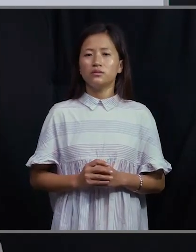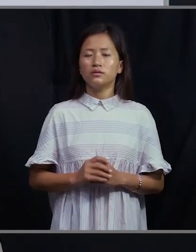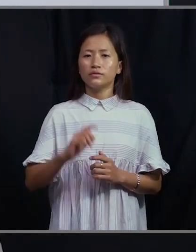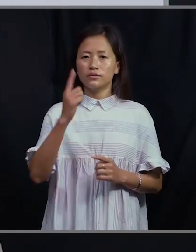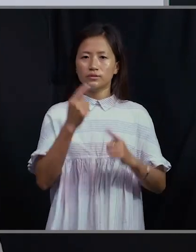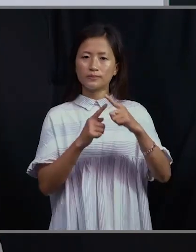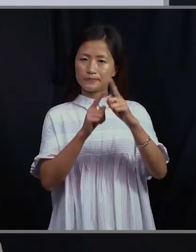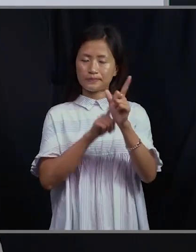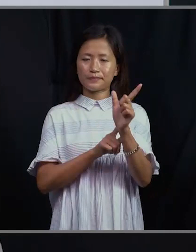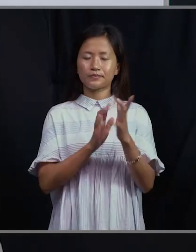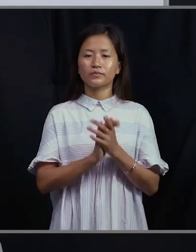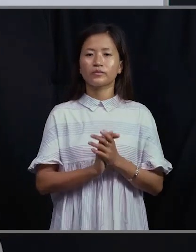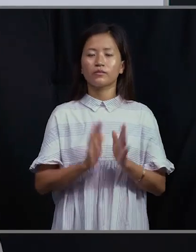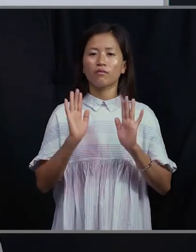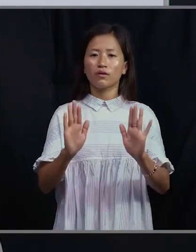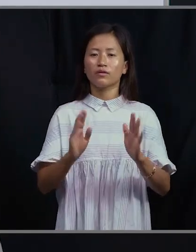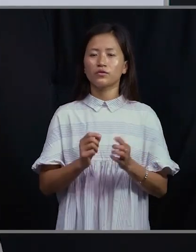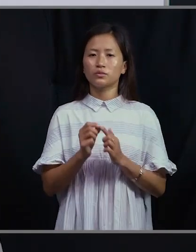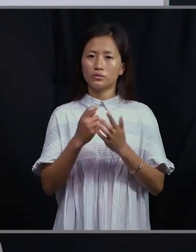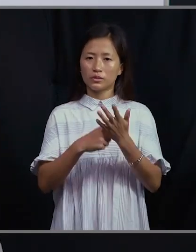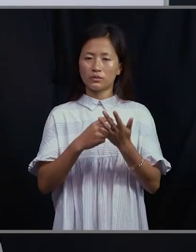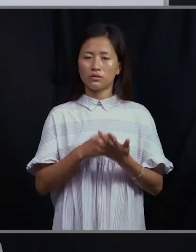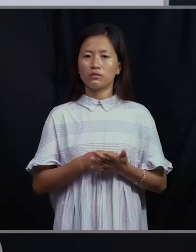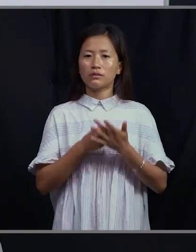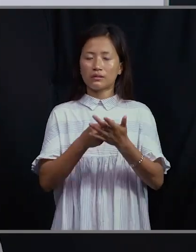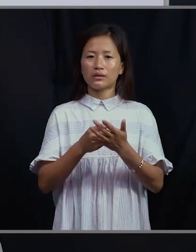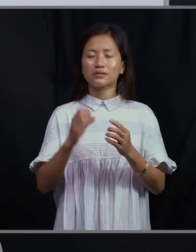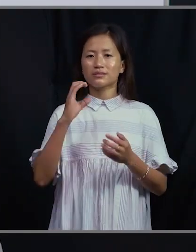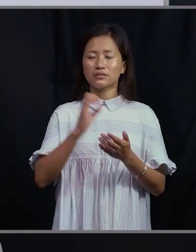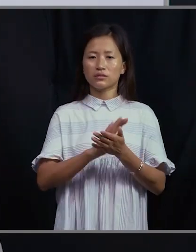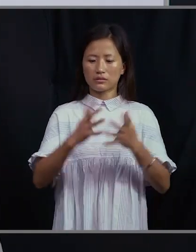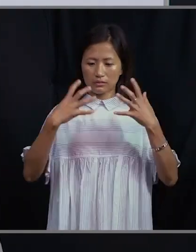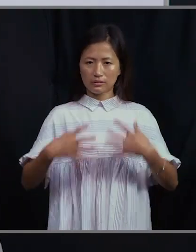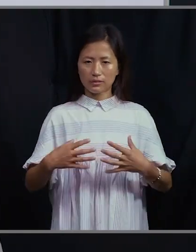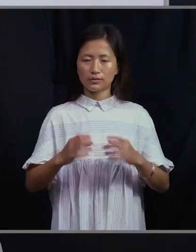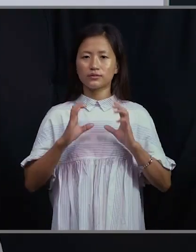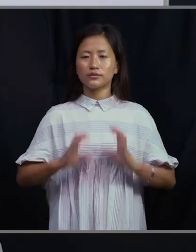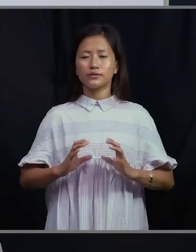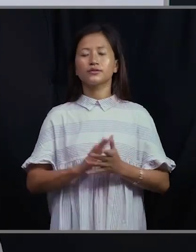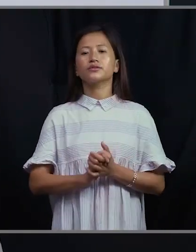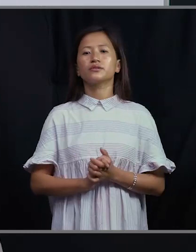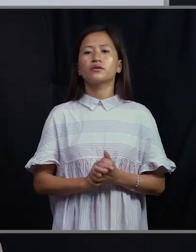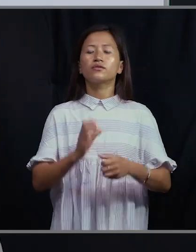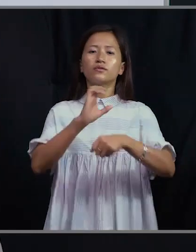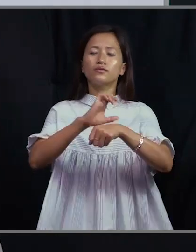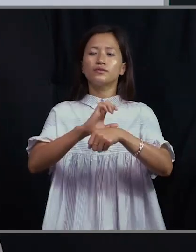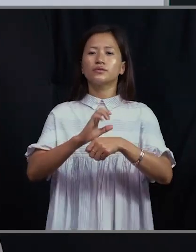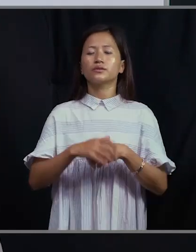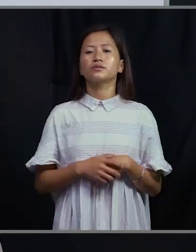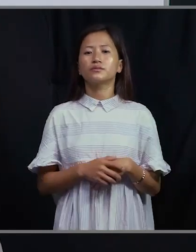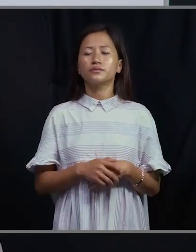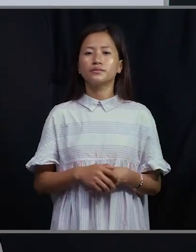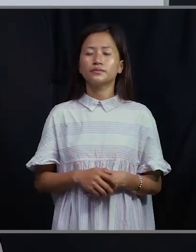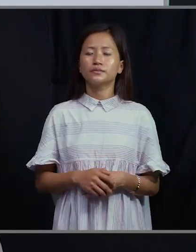of procedure is they have to produce a character certificate from their church, okay, saying that this person